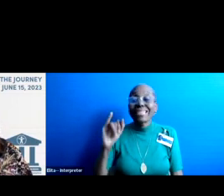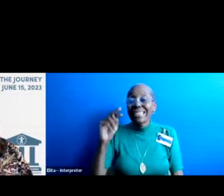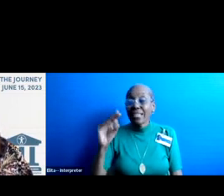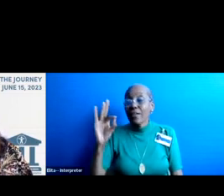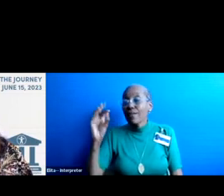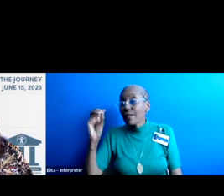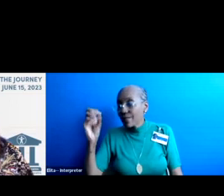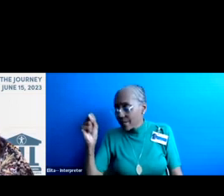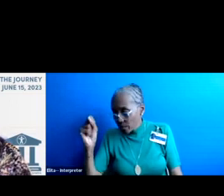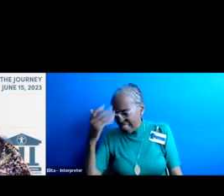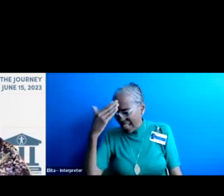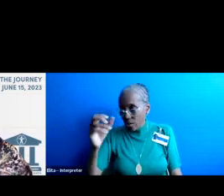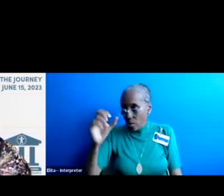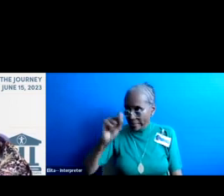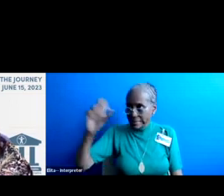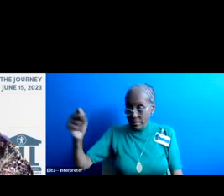reason.